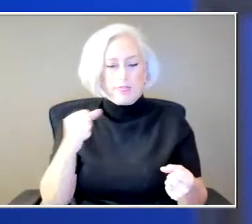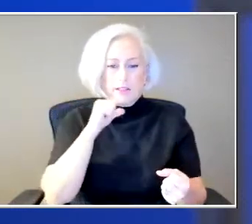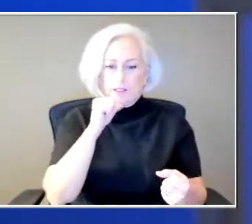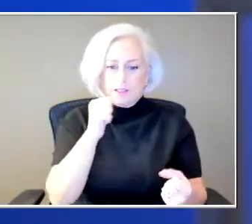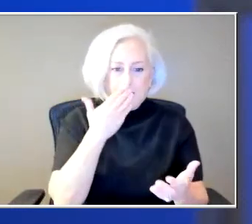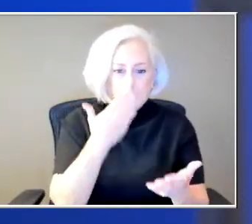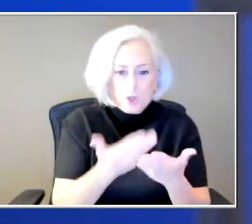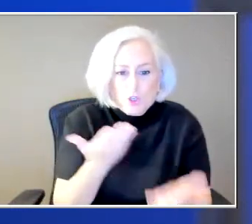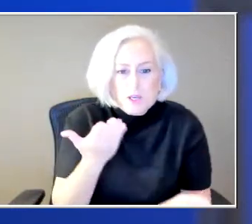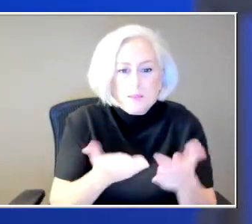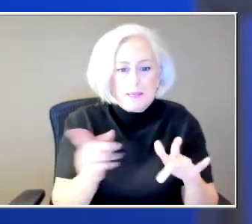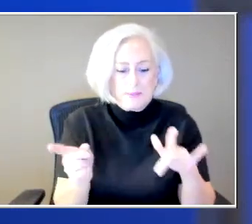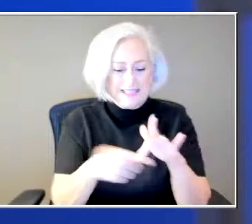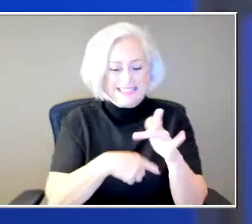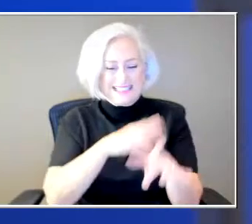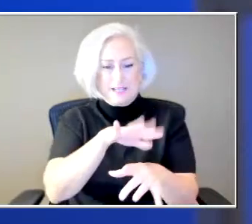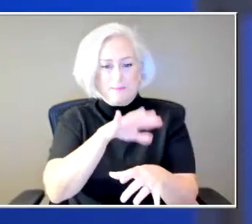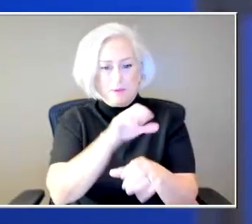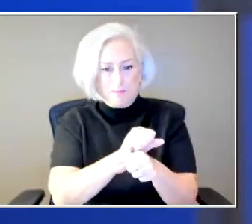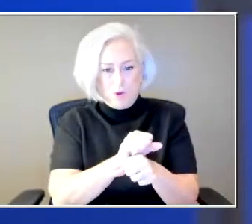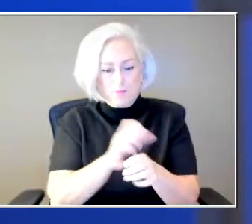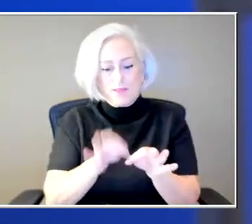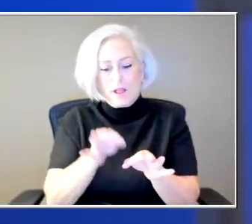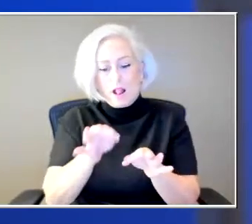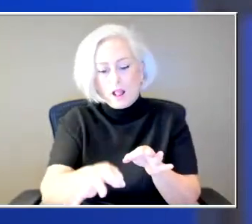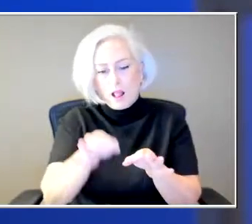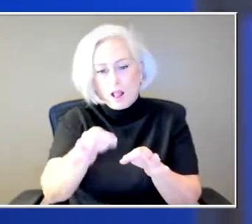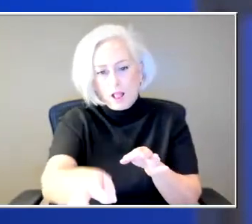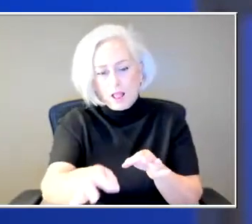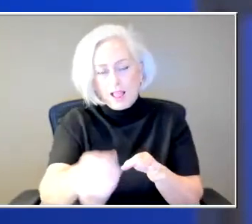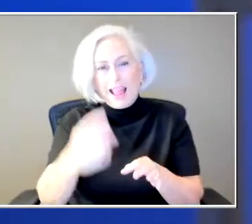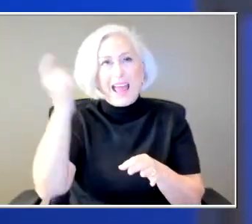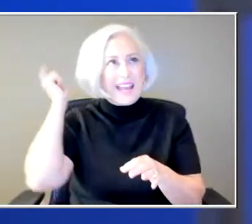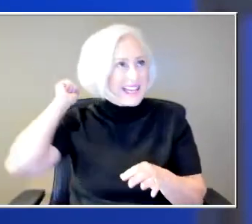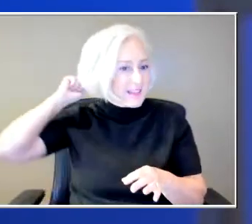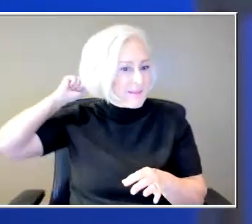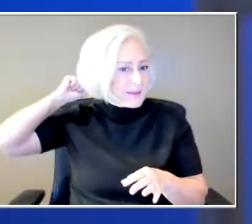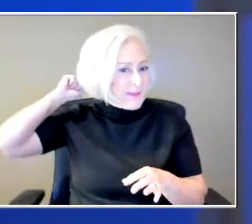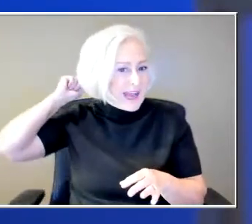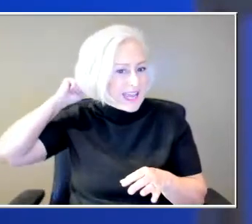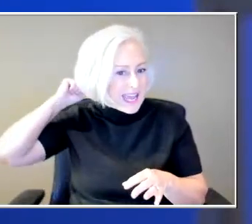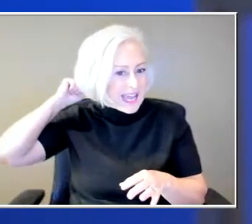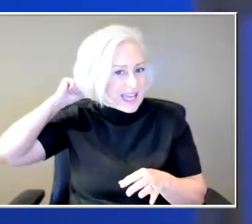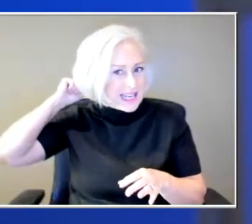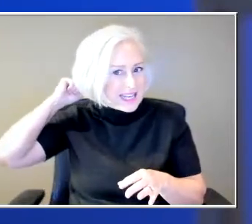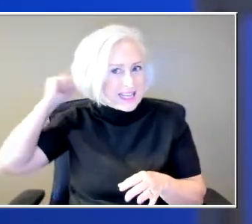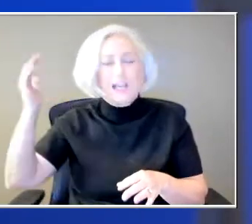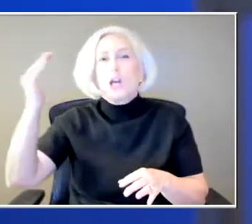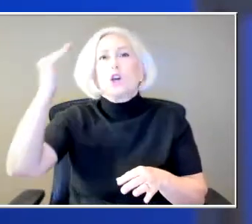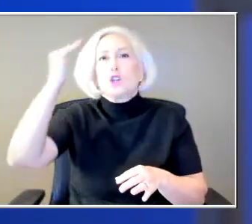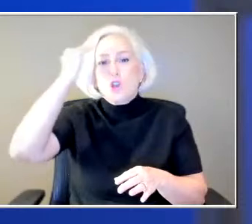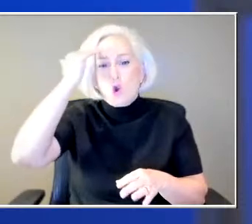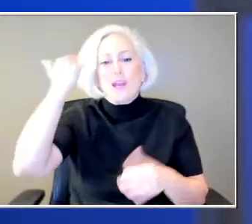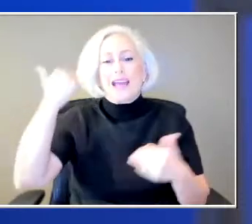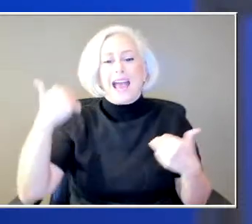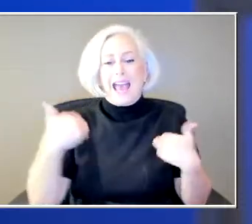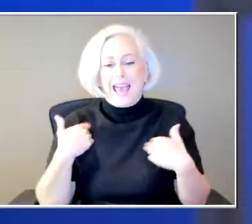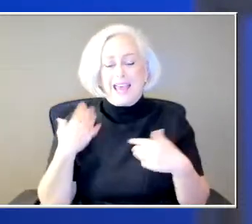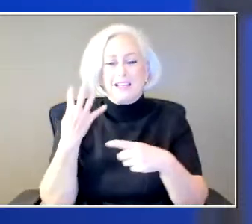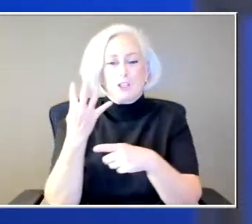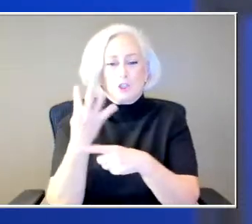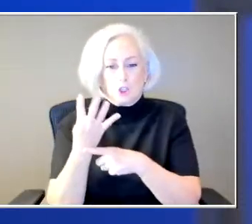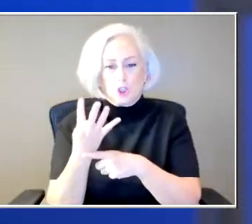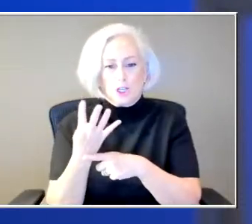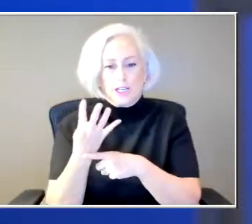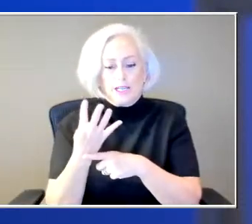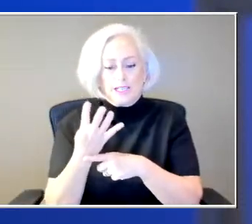appointments, didn't, put things off, and knowing in the back of my head that I actually was a carrier, had the gene, kind of pushed